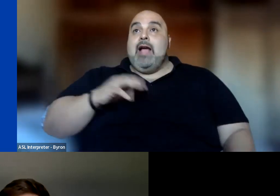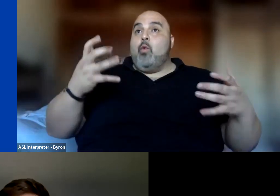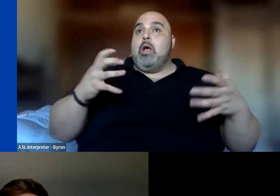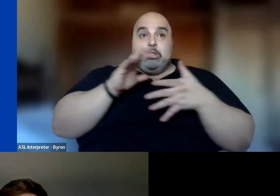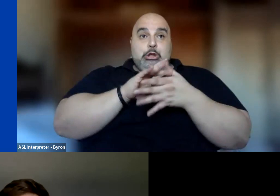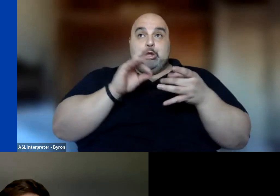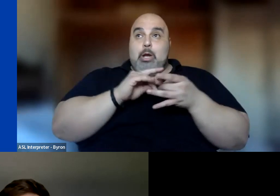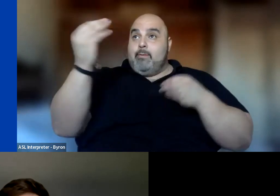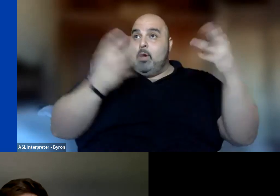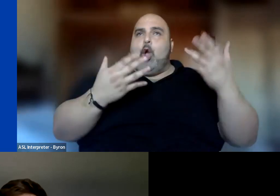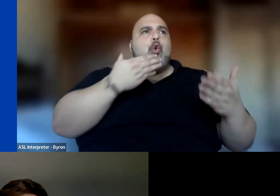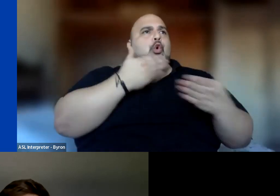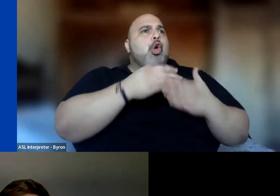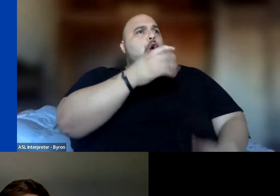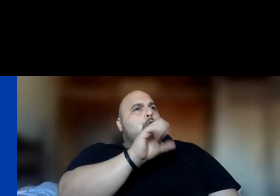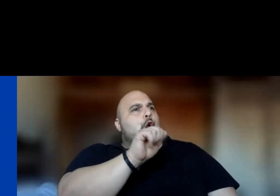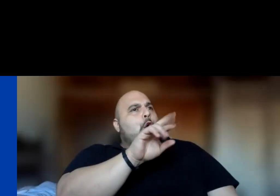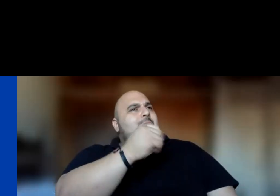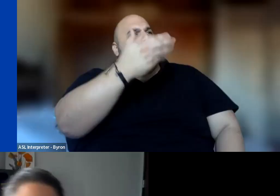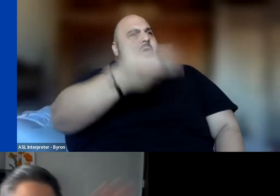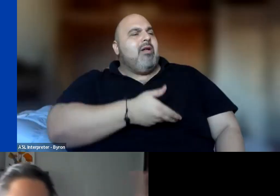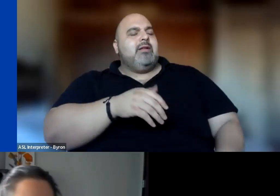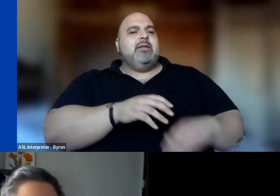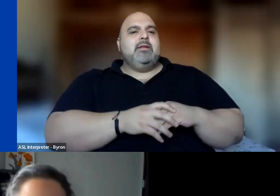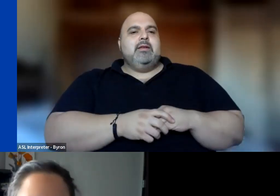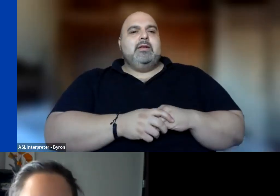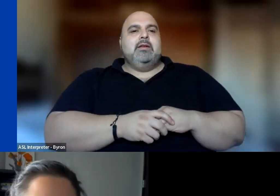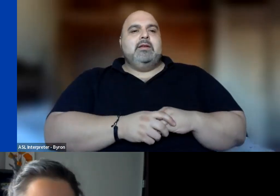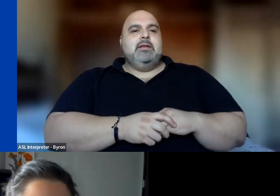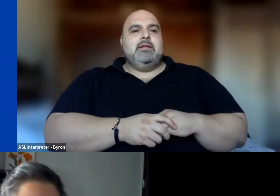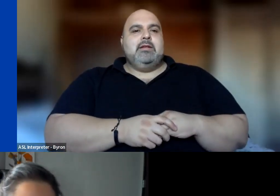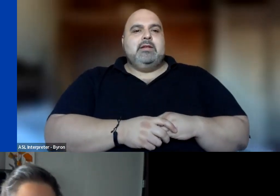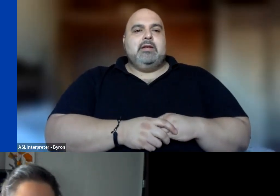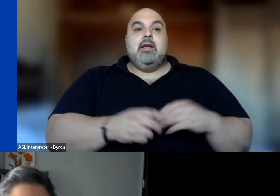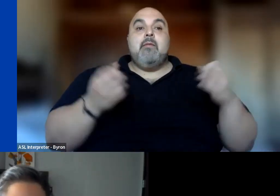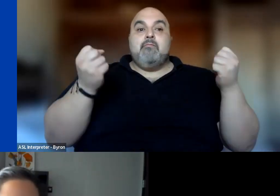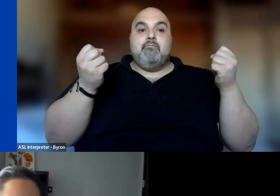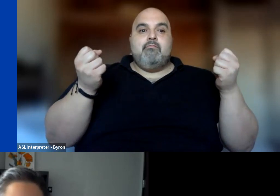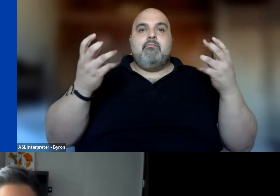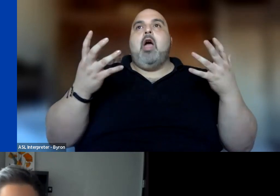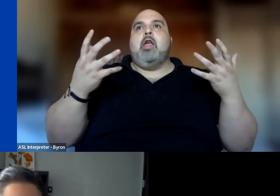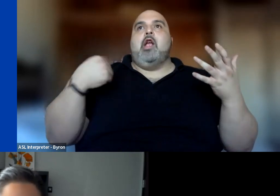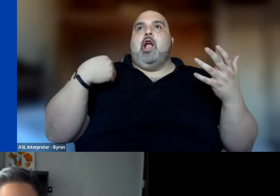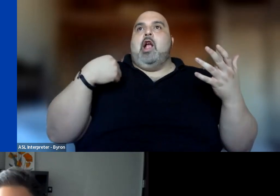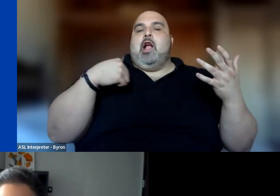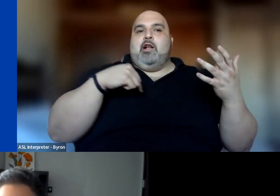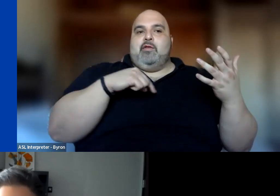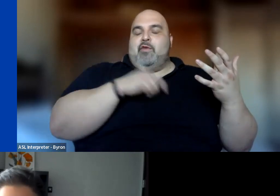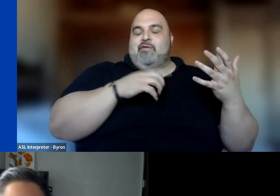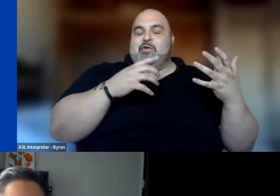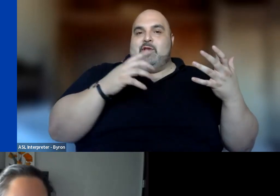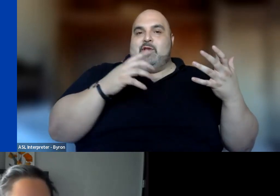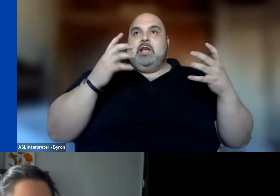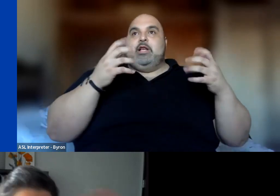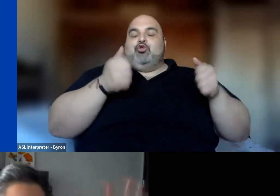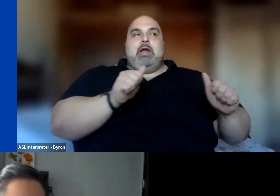good. Carla, welcome. I'm sorry, I'm as many of us probably multitasking and trying to address patient issues while